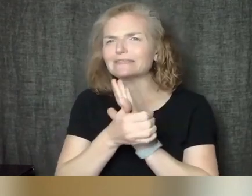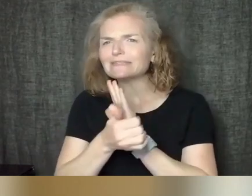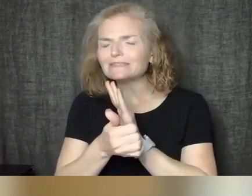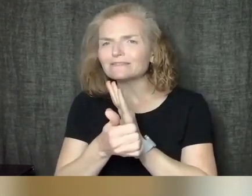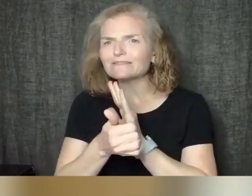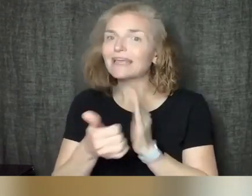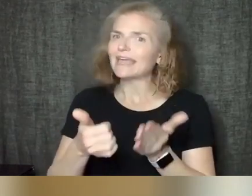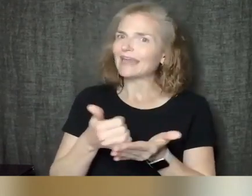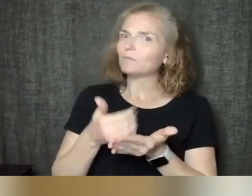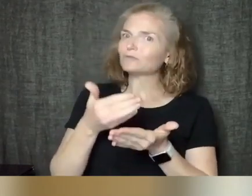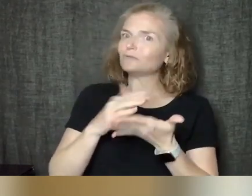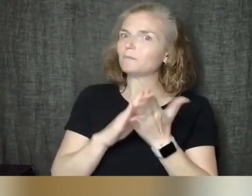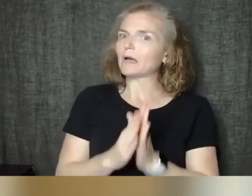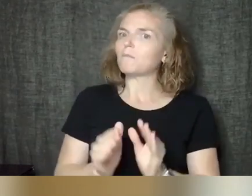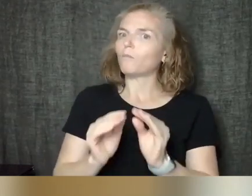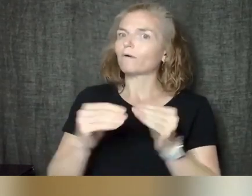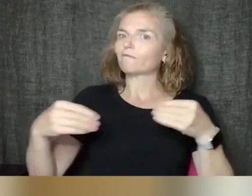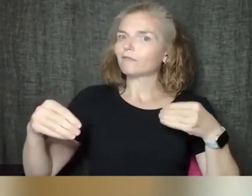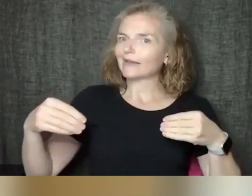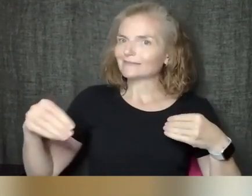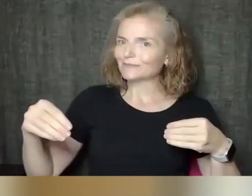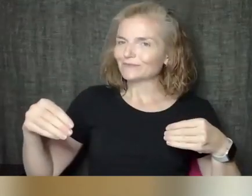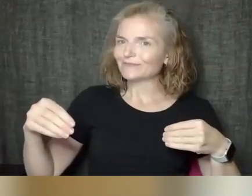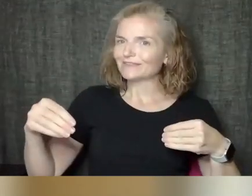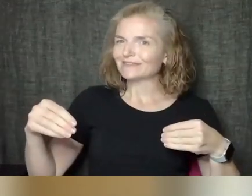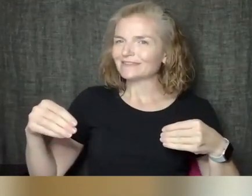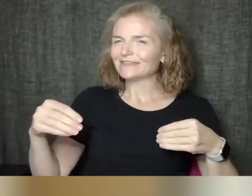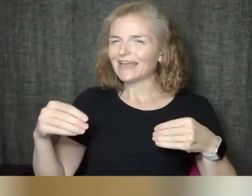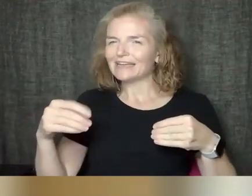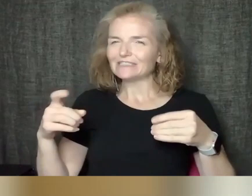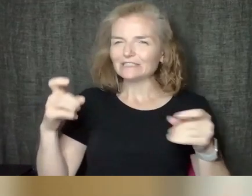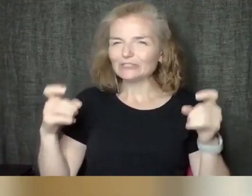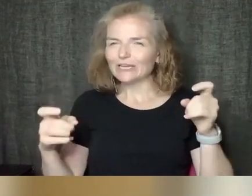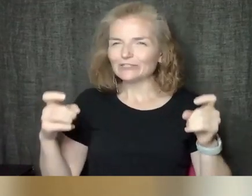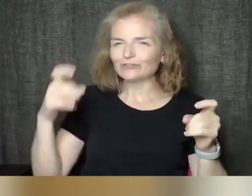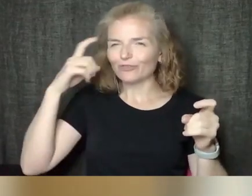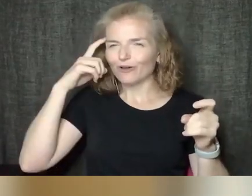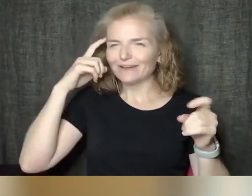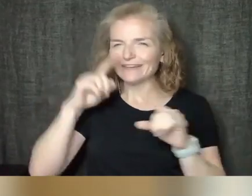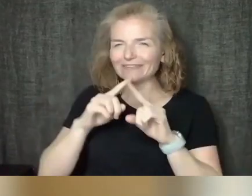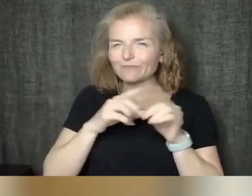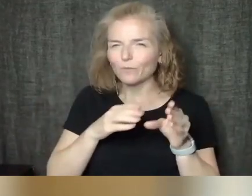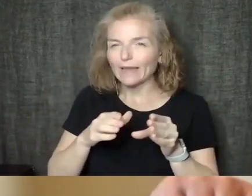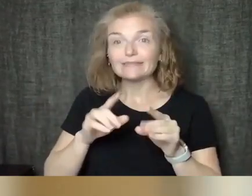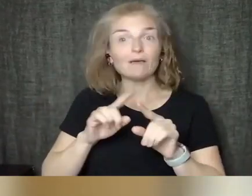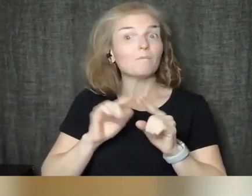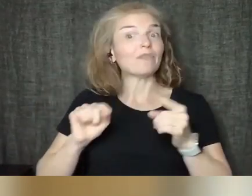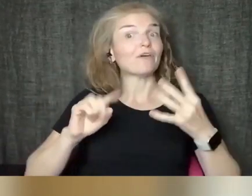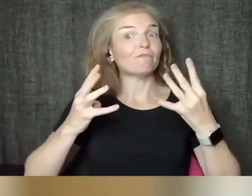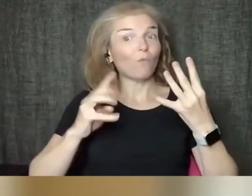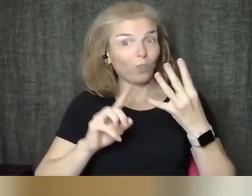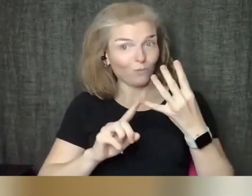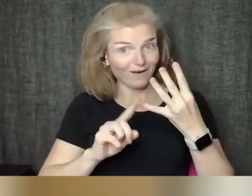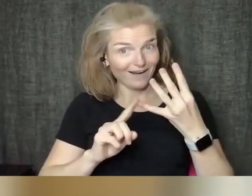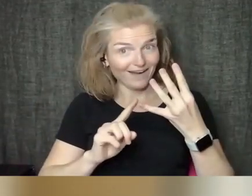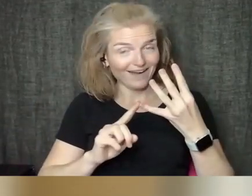and work with thoughts in a variety of ways. But it's the next strategy, the fourth strategy, that gets to